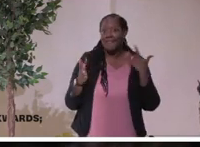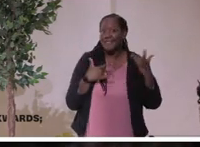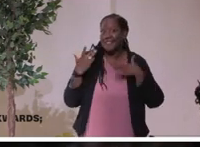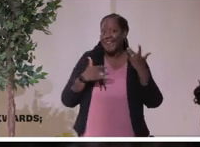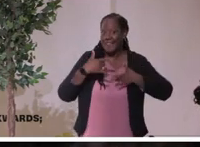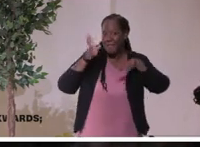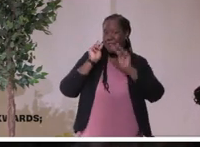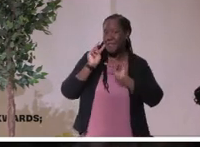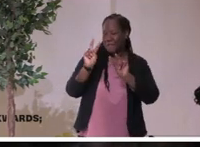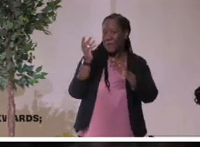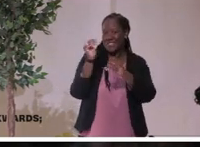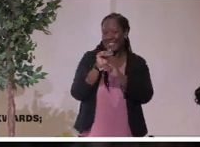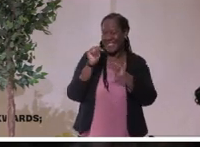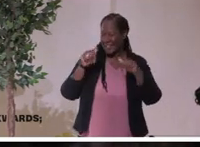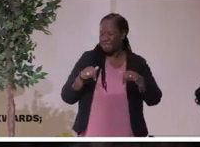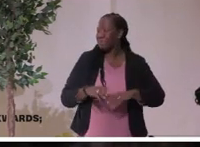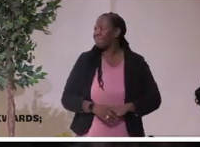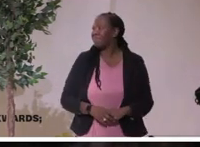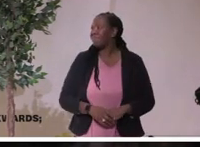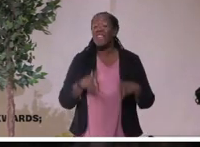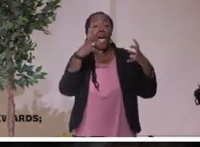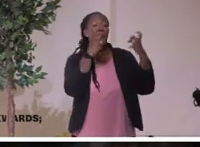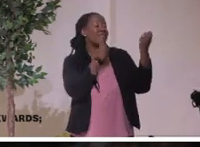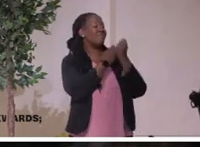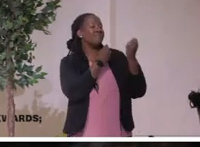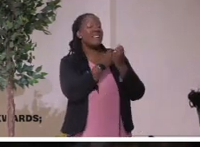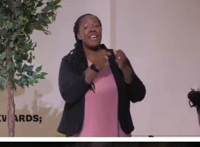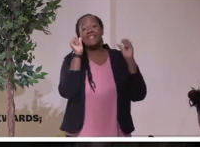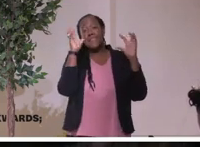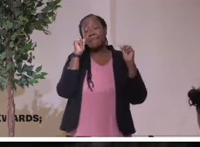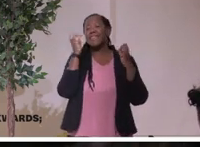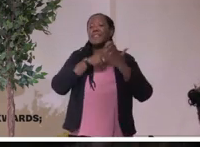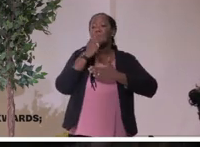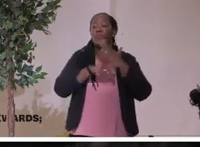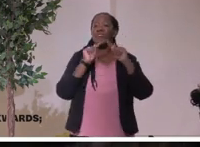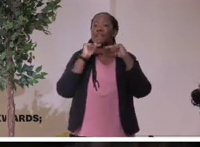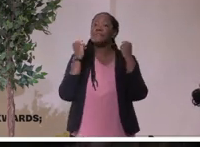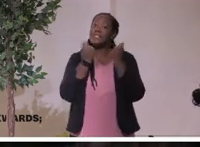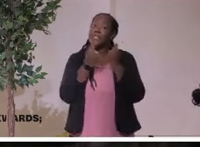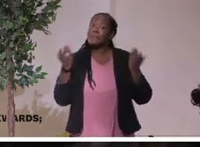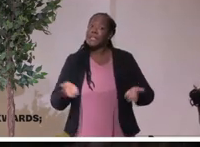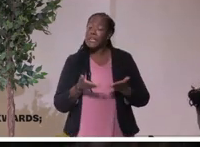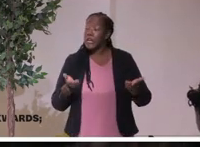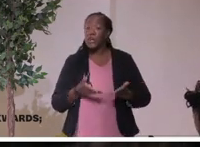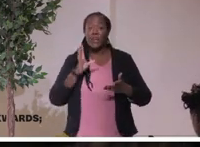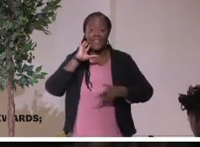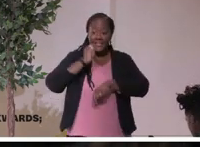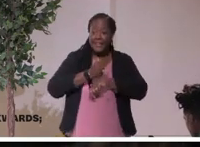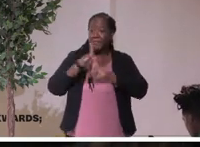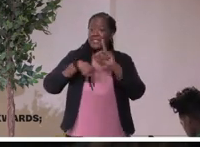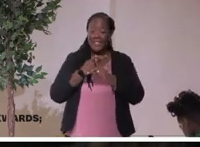night since then. I want to give a shout out to the amazing programming team at the Arts and Industries Building who puts these